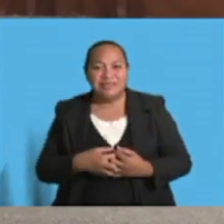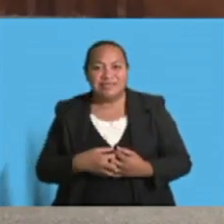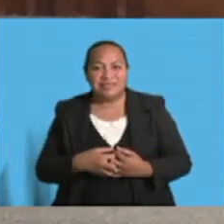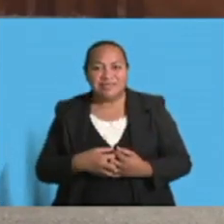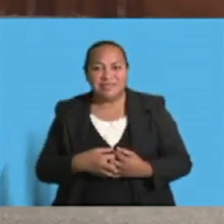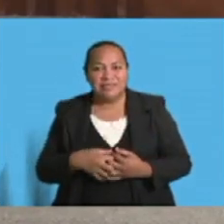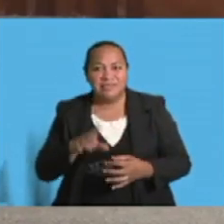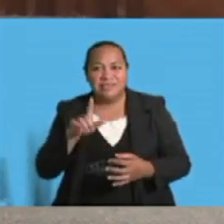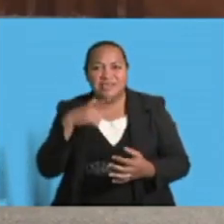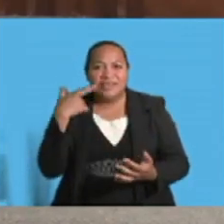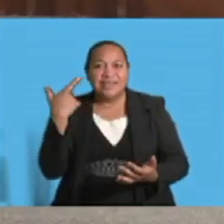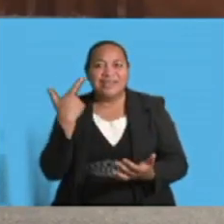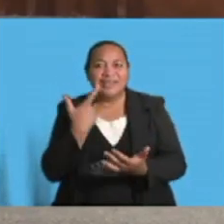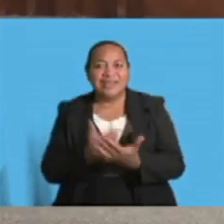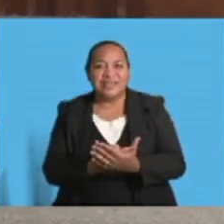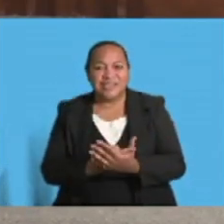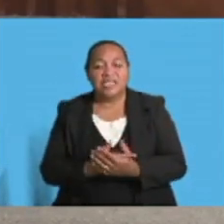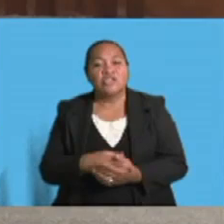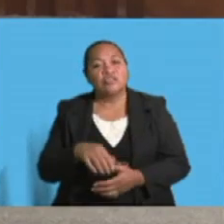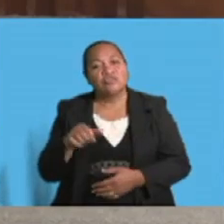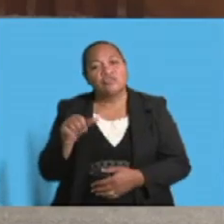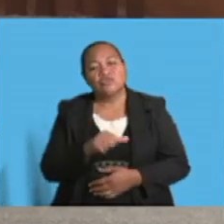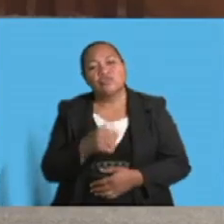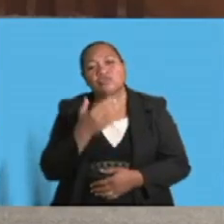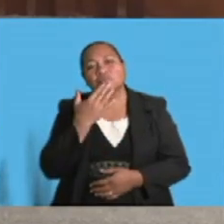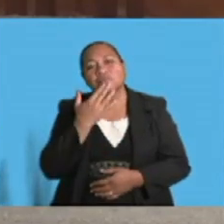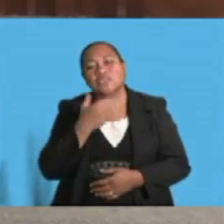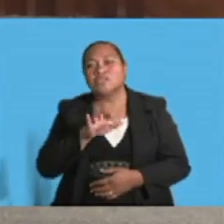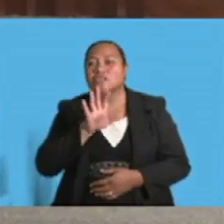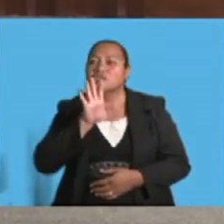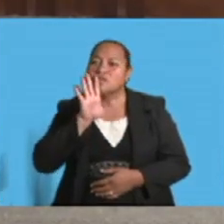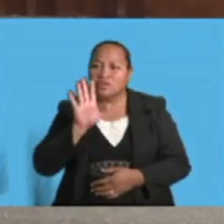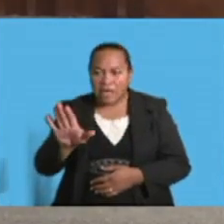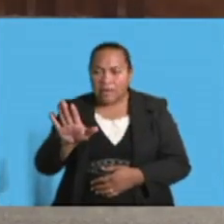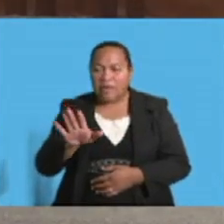of lies, and he should stop that, Madam Speaker.